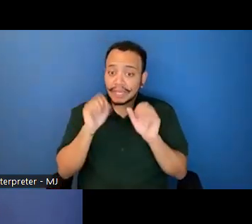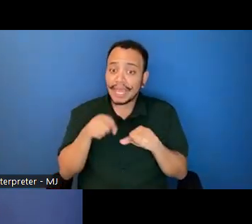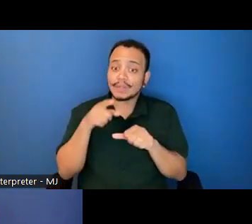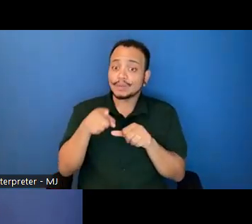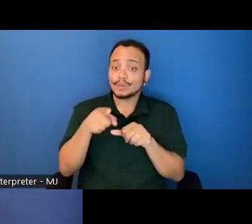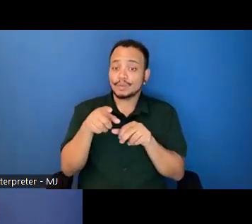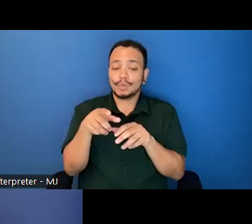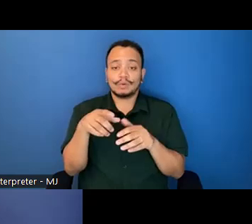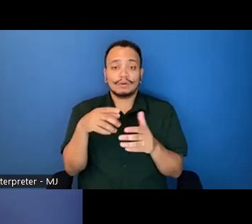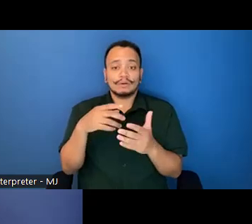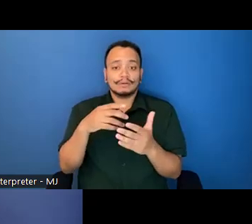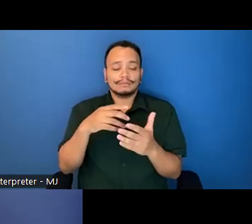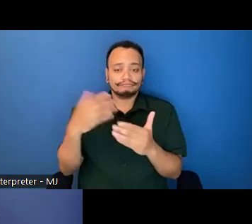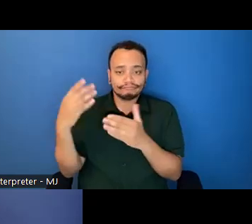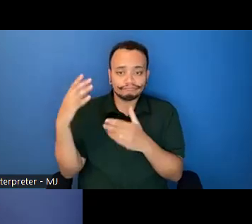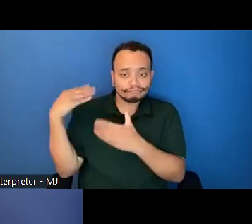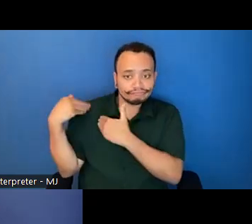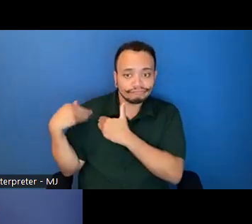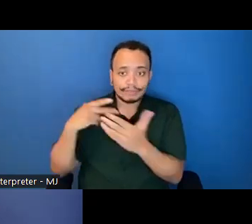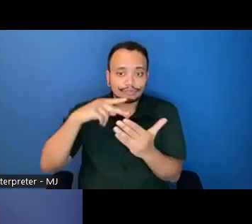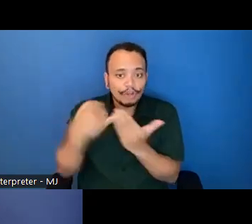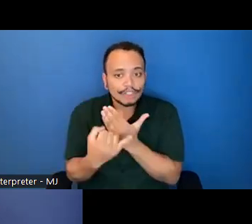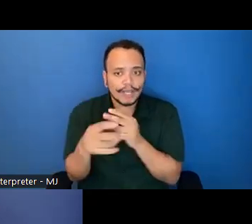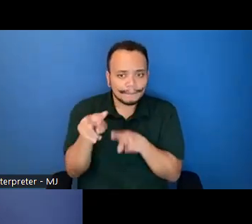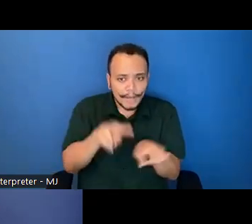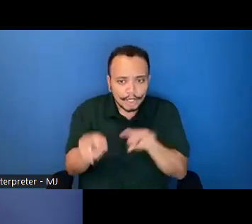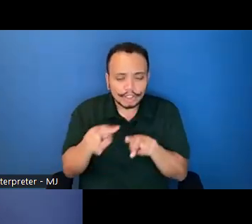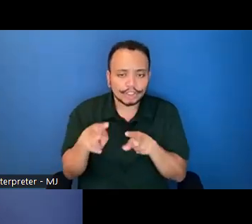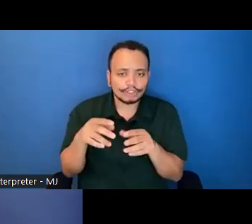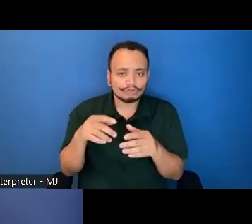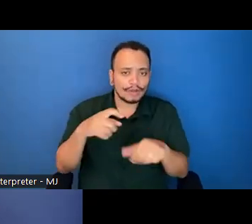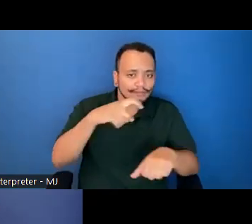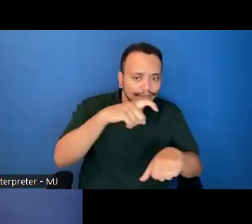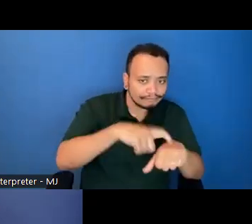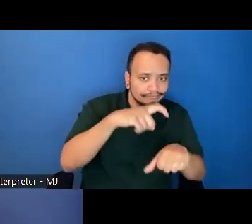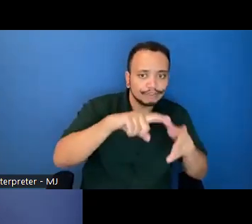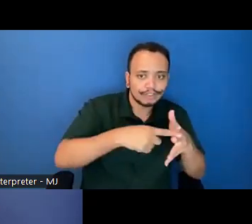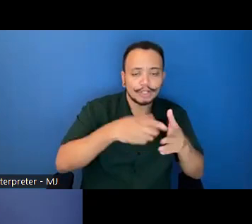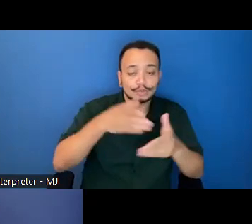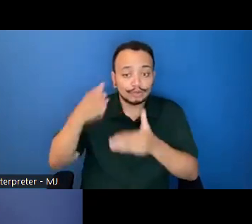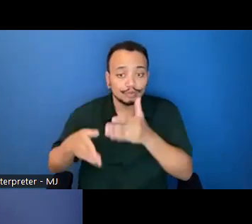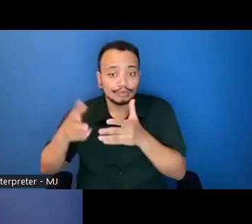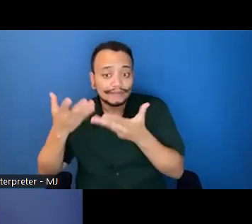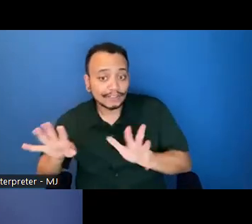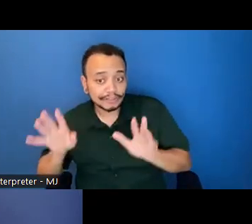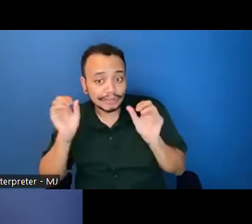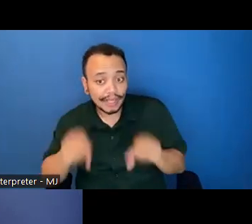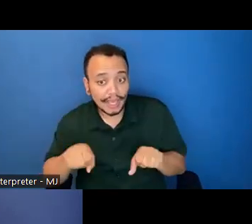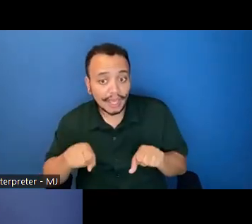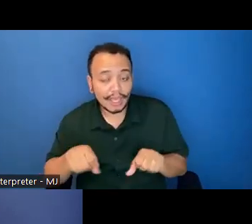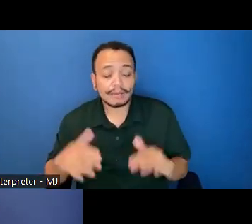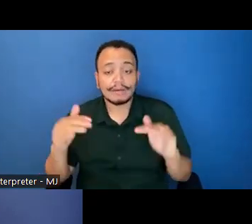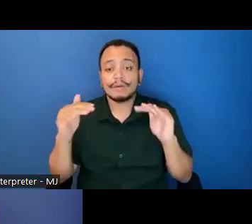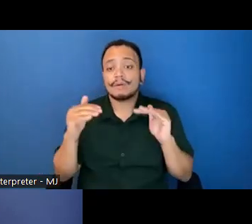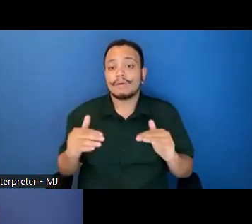complete it on time. There's also examples of expert level, like managing a $10